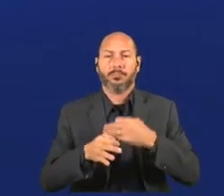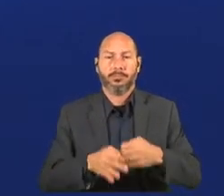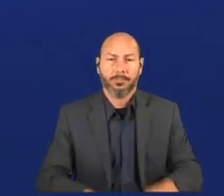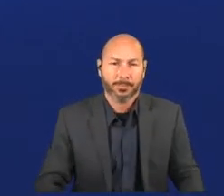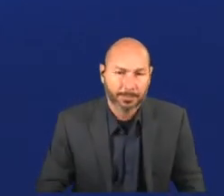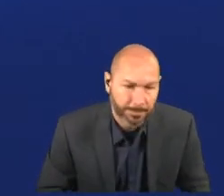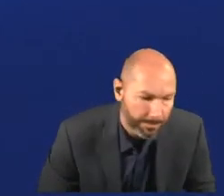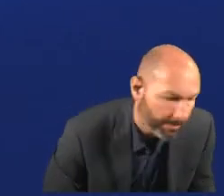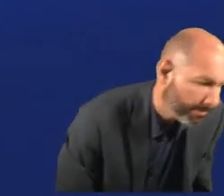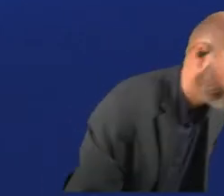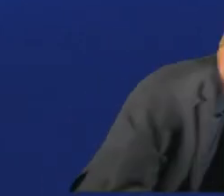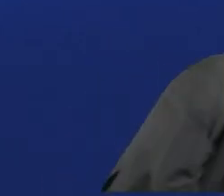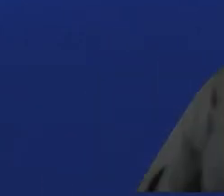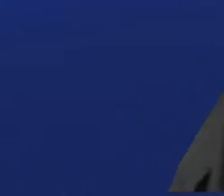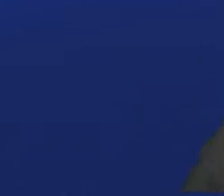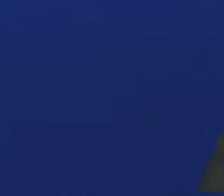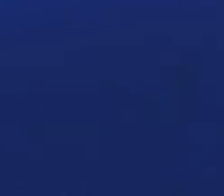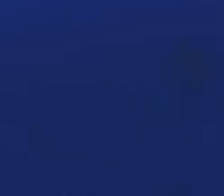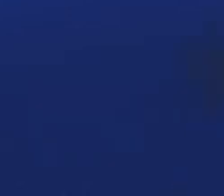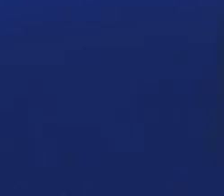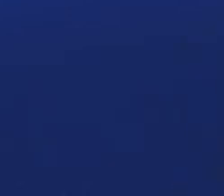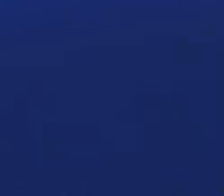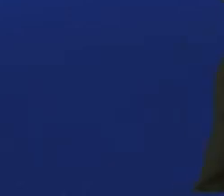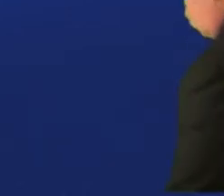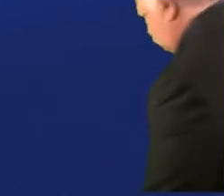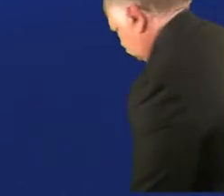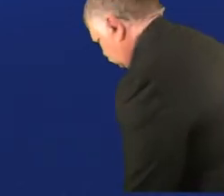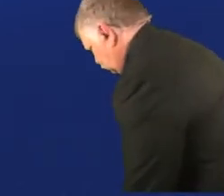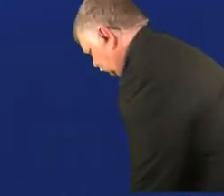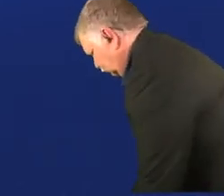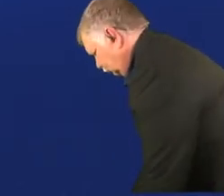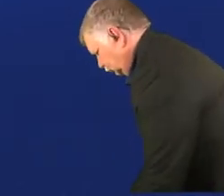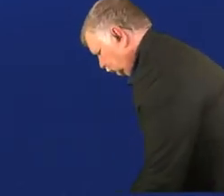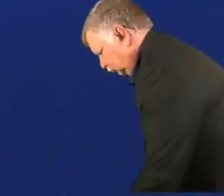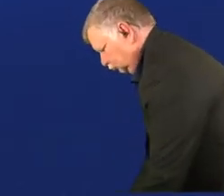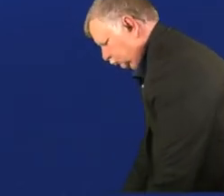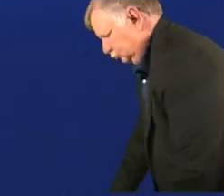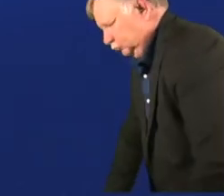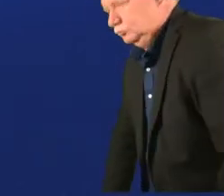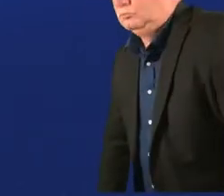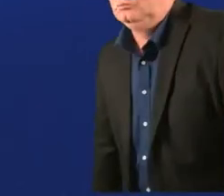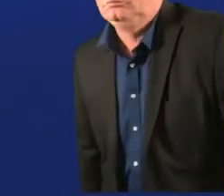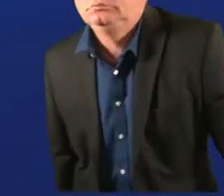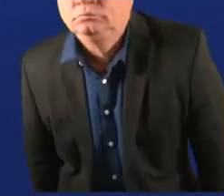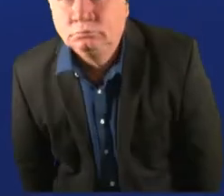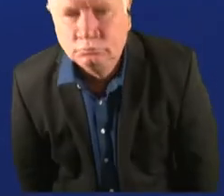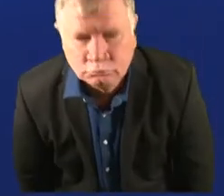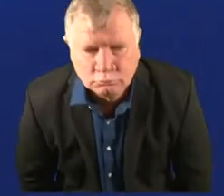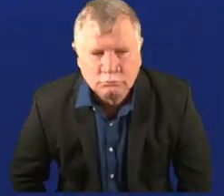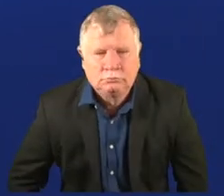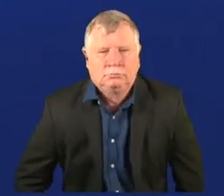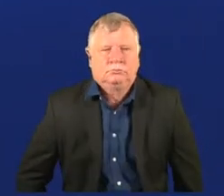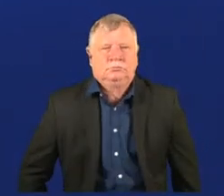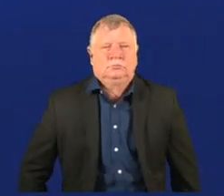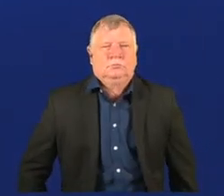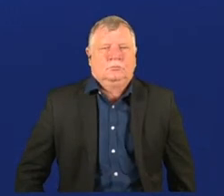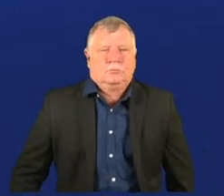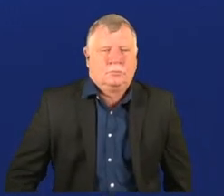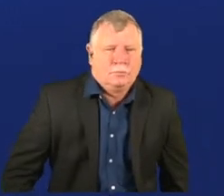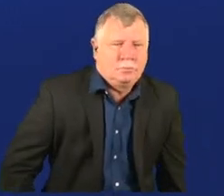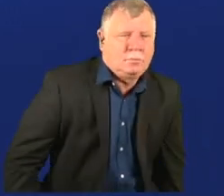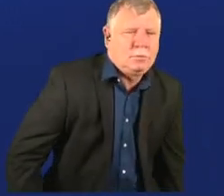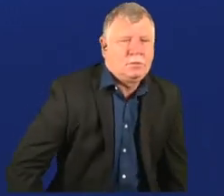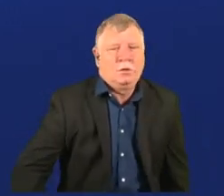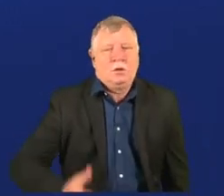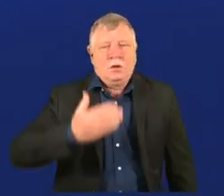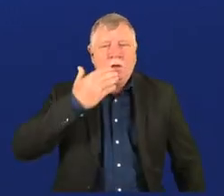adelante. So anyway, thanks for the FTI team for the report. Obviously, this is the